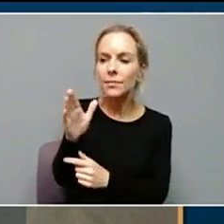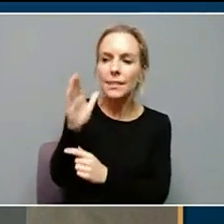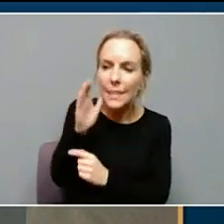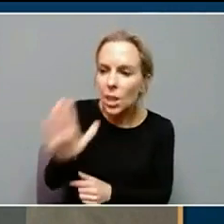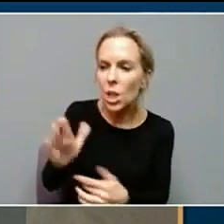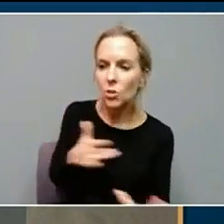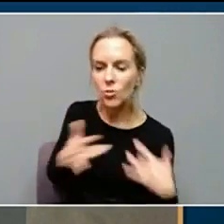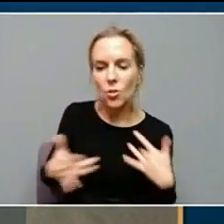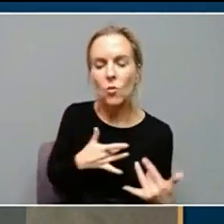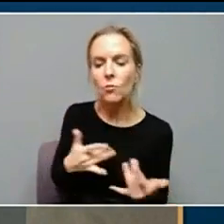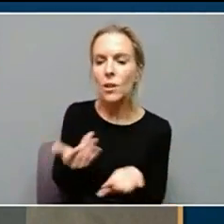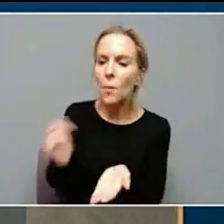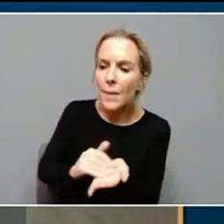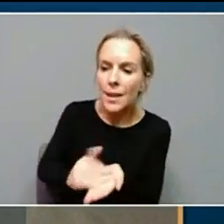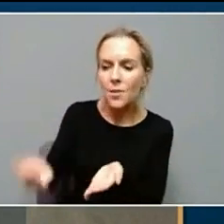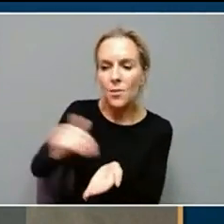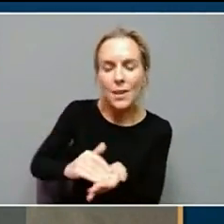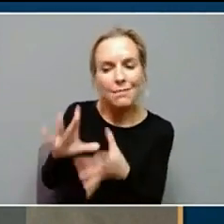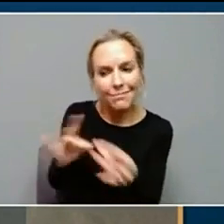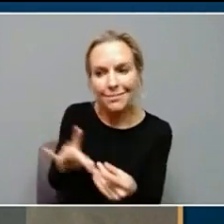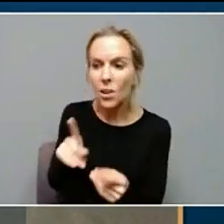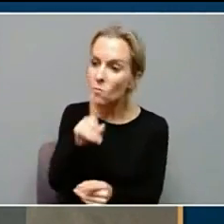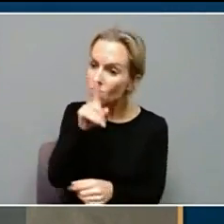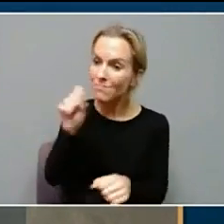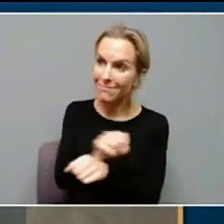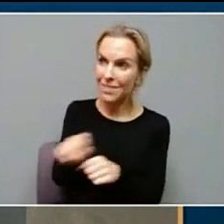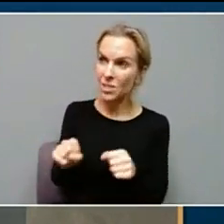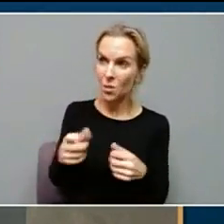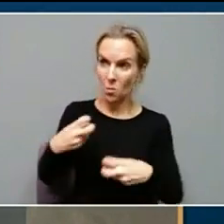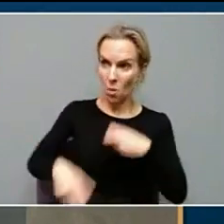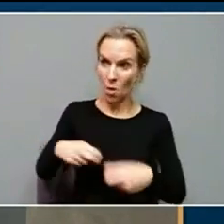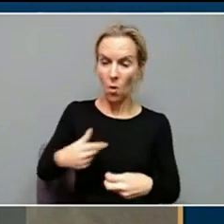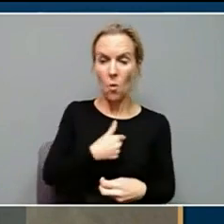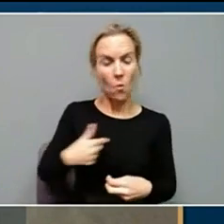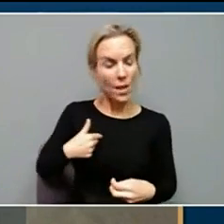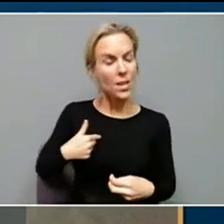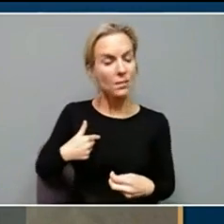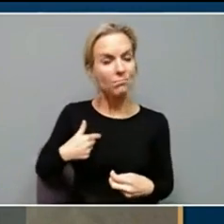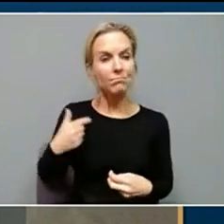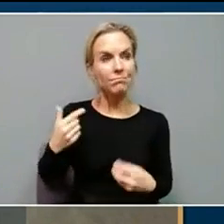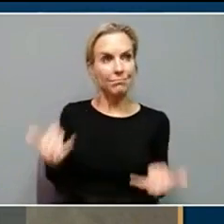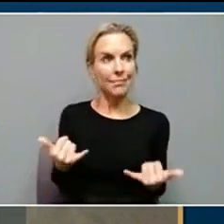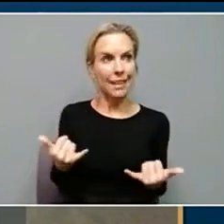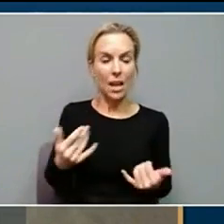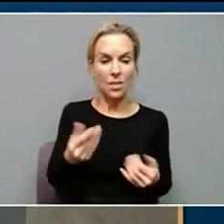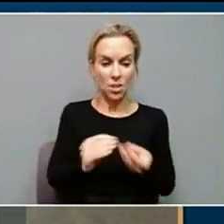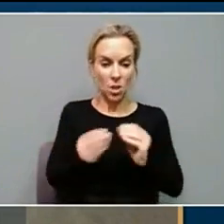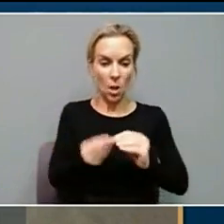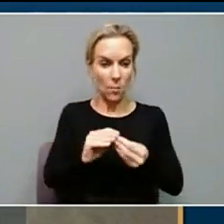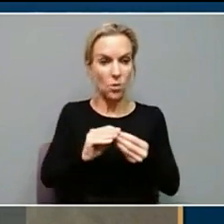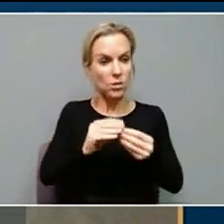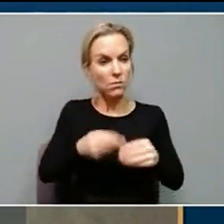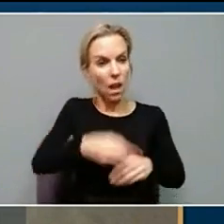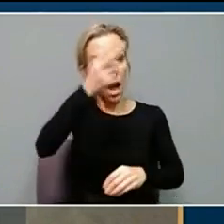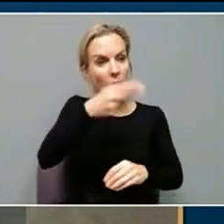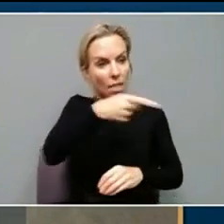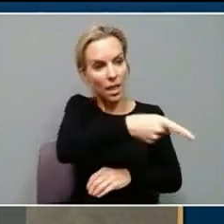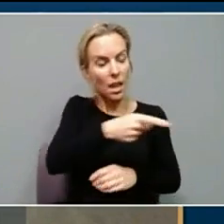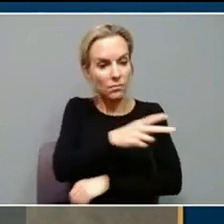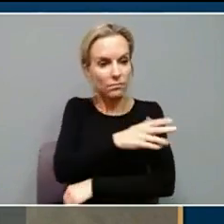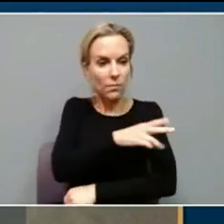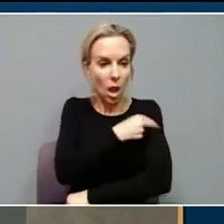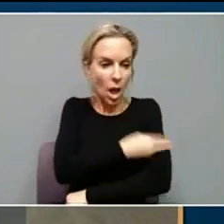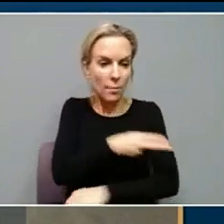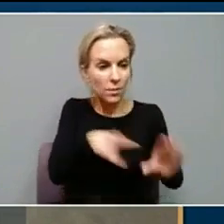to them over and over again that it's a real problem we're suffering with right now. Our capacities are high, patients are sick, and patients are